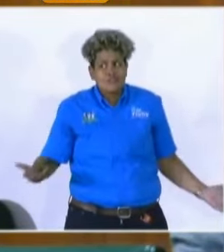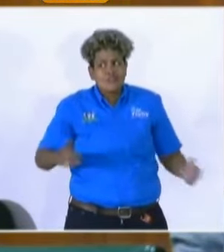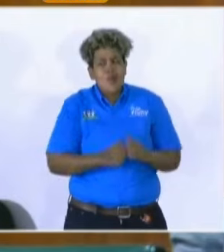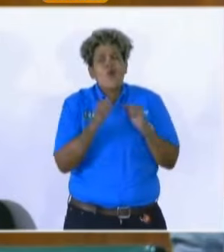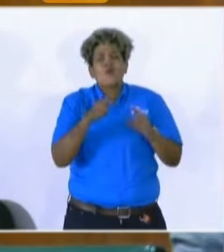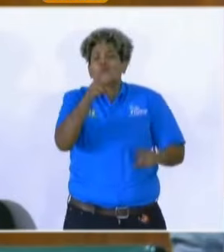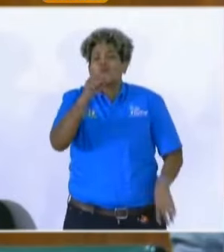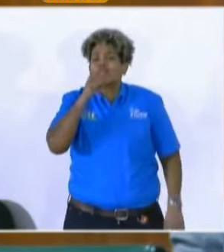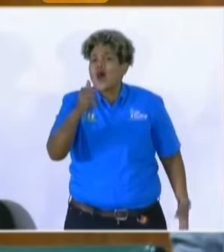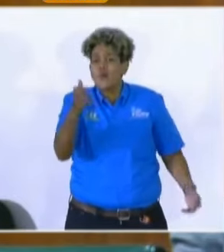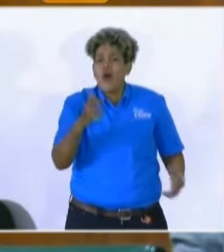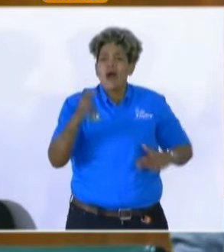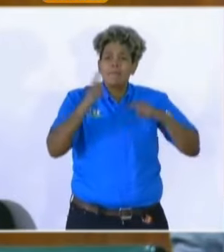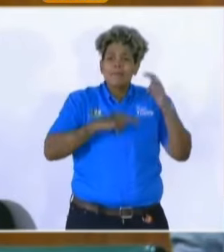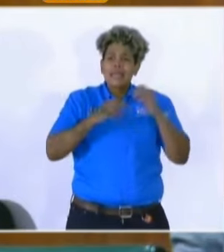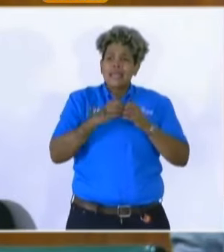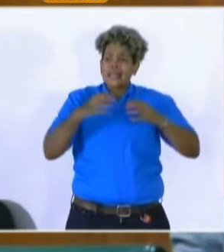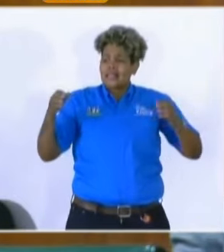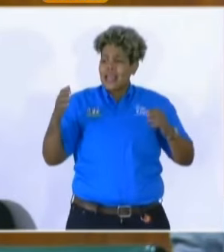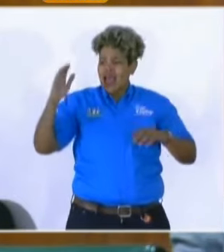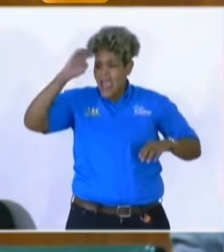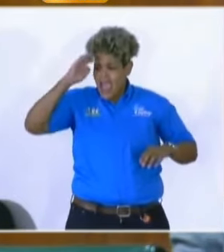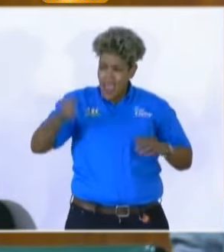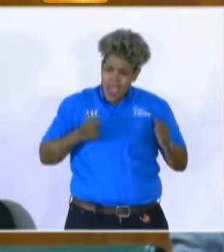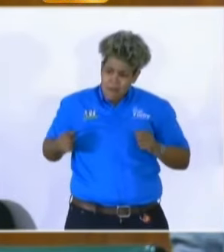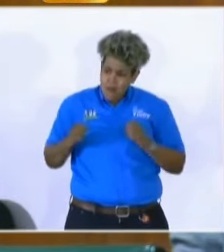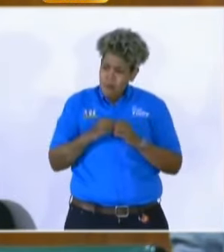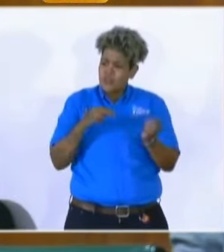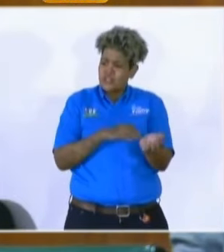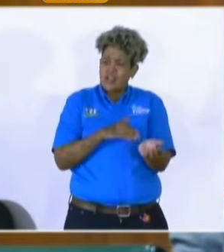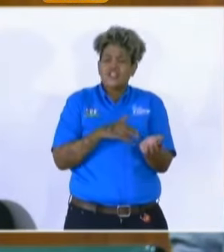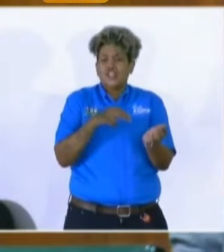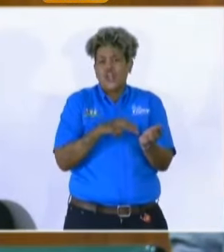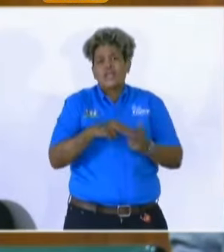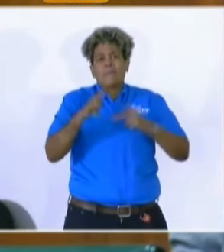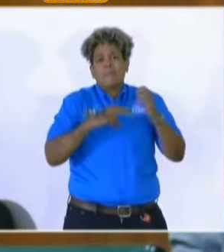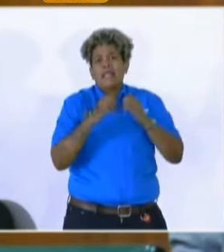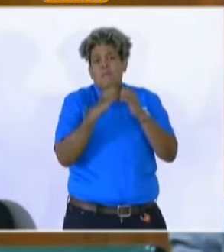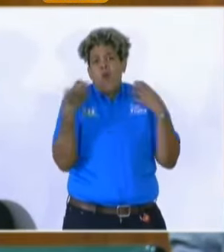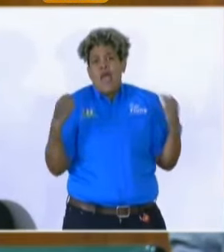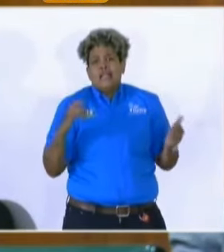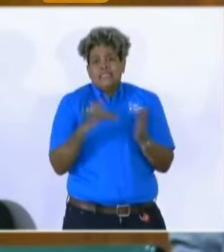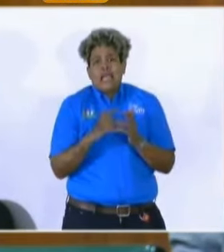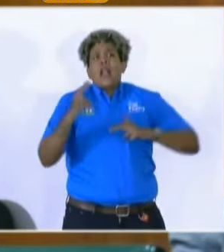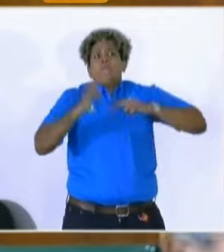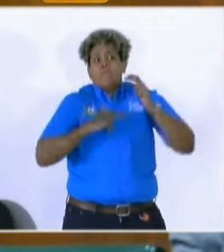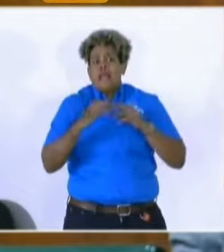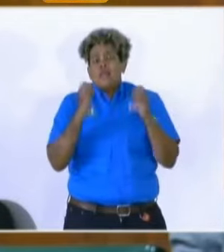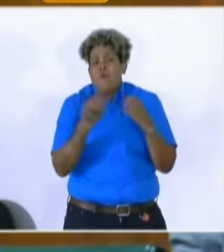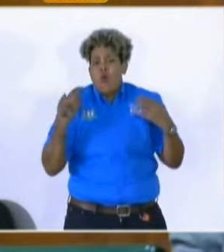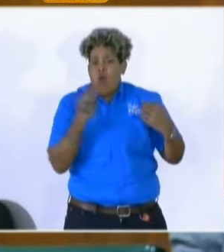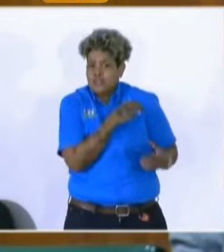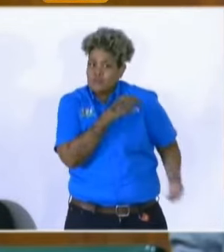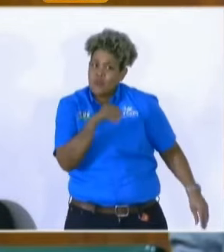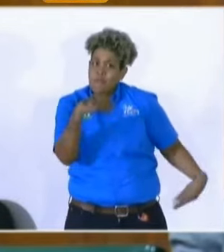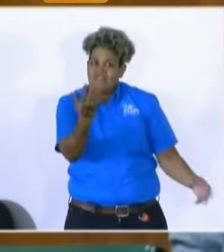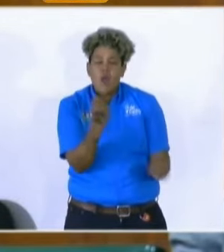not want us hiring more doctors and nurses, building more health centers, building more hospitals to provide more